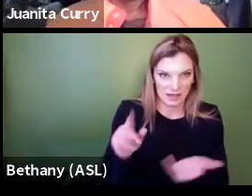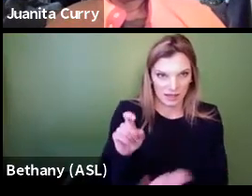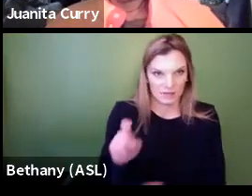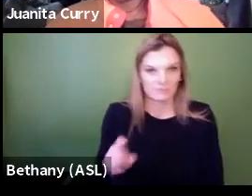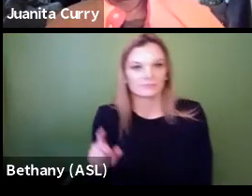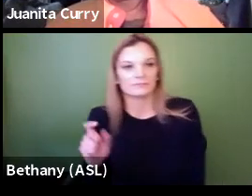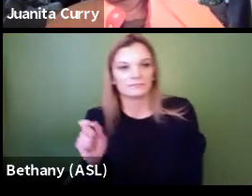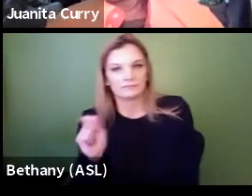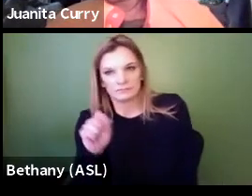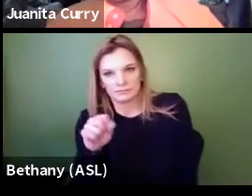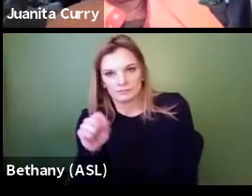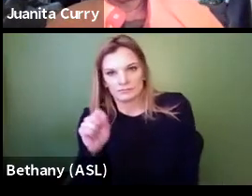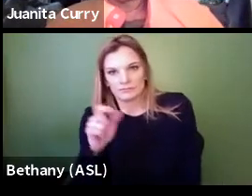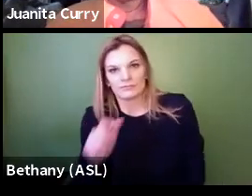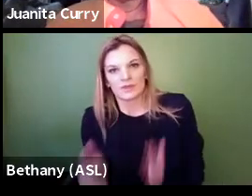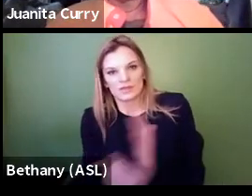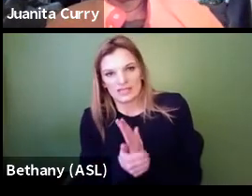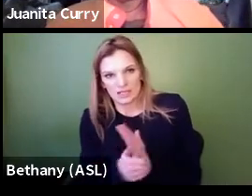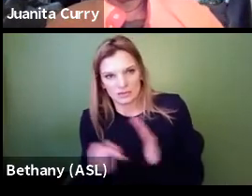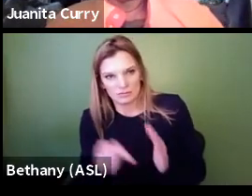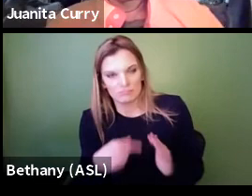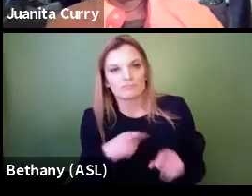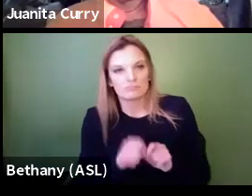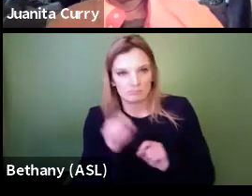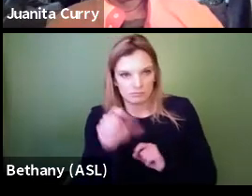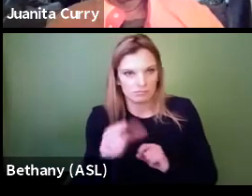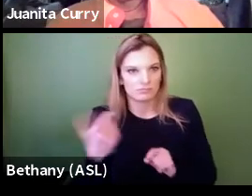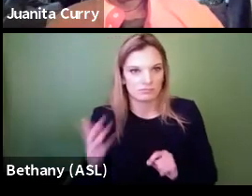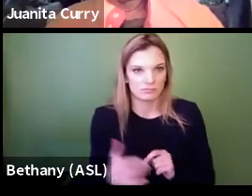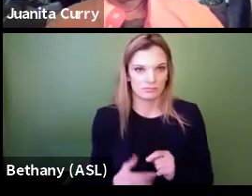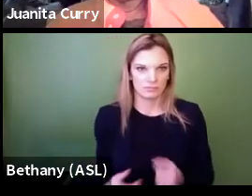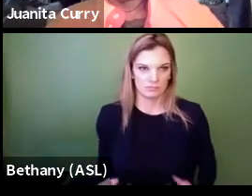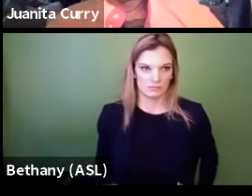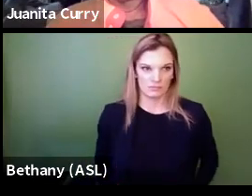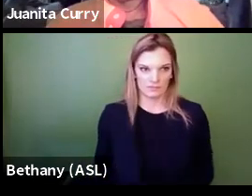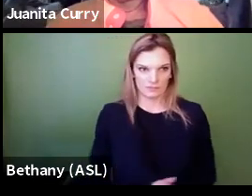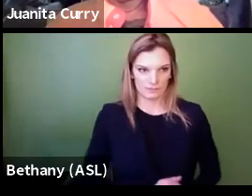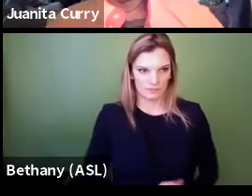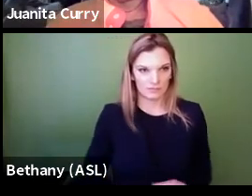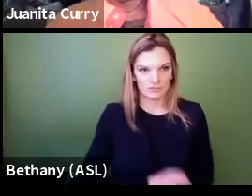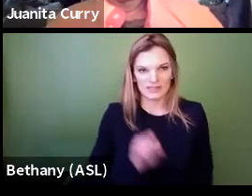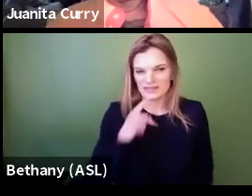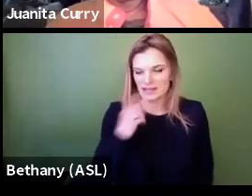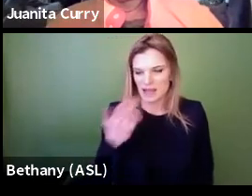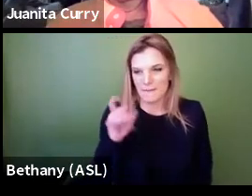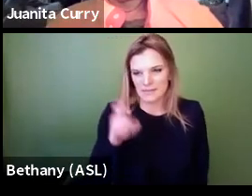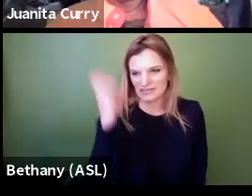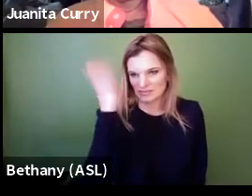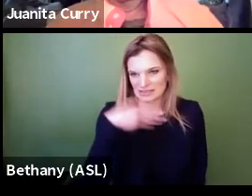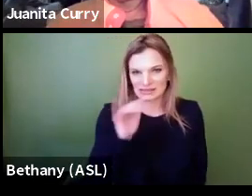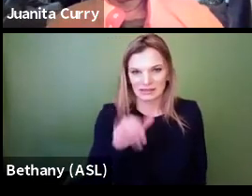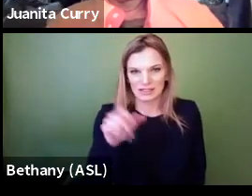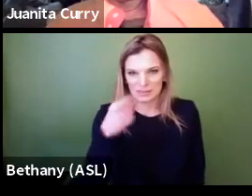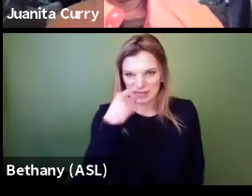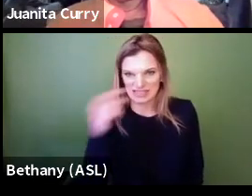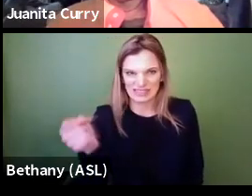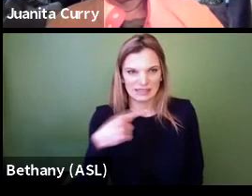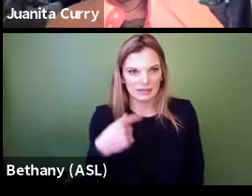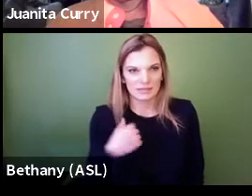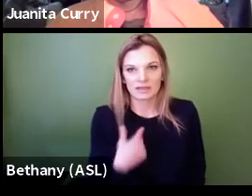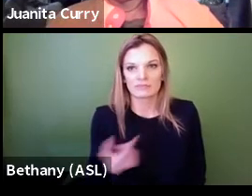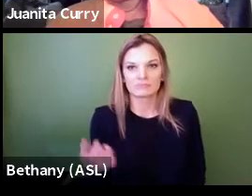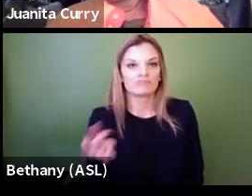Yes, as an attachment that I sent out. Okay, then I missed it. So if you could send that to me.